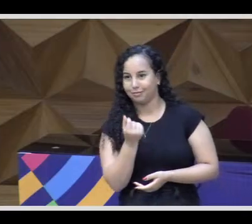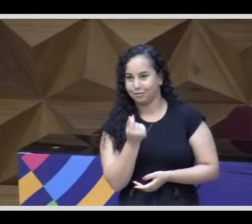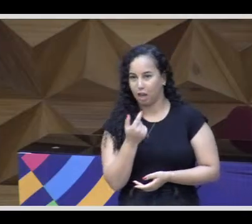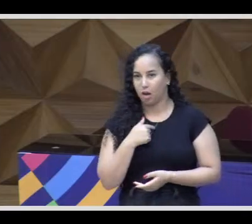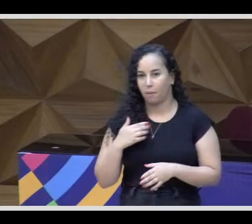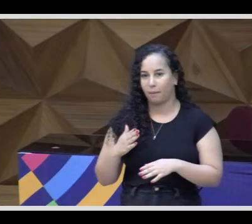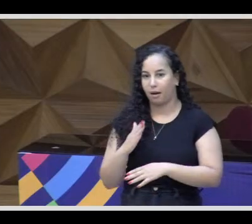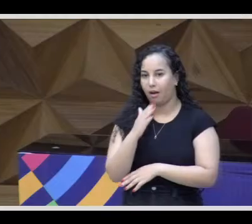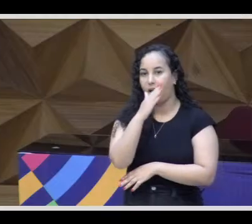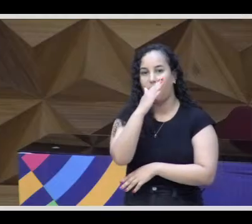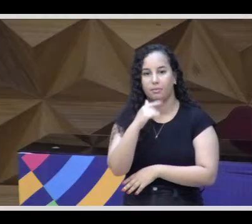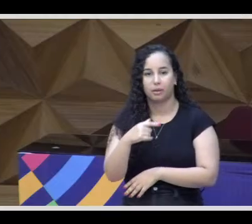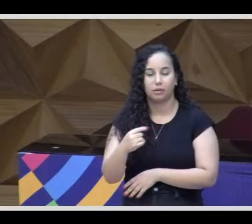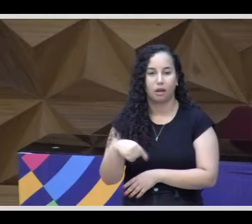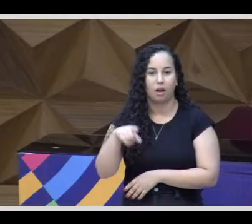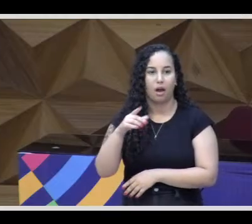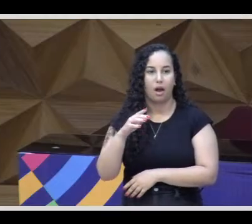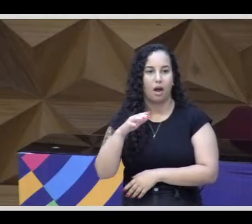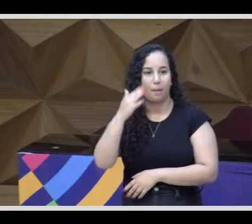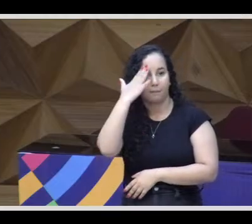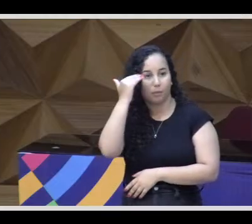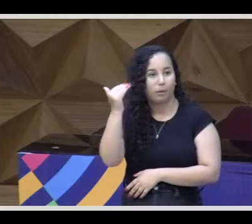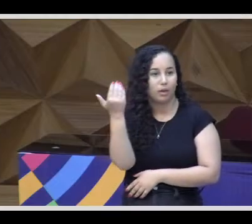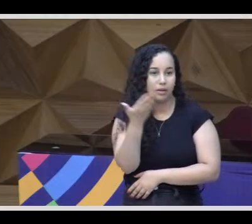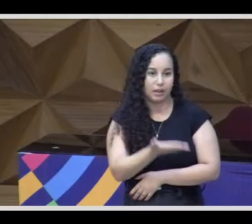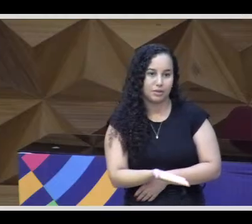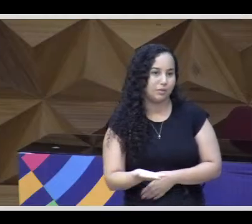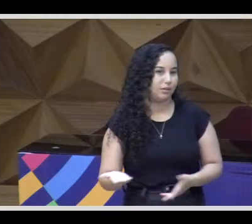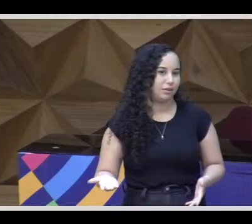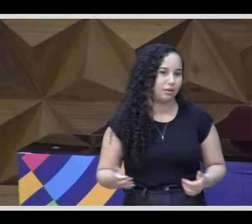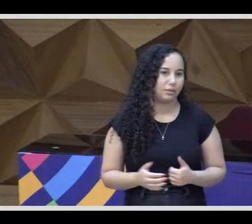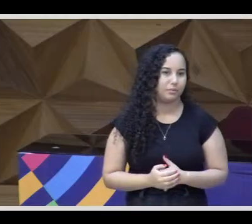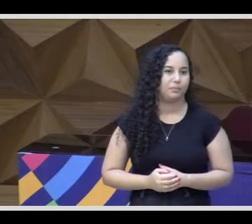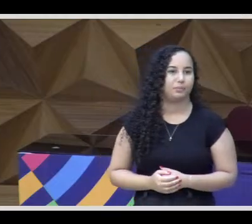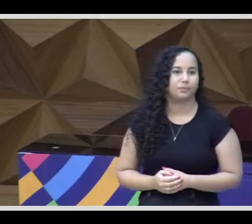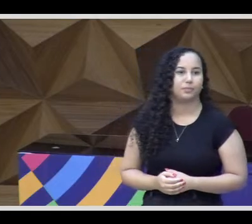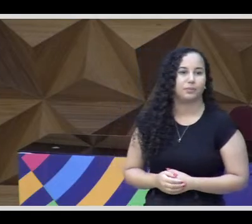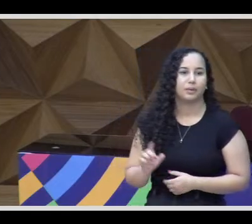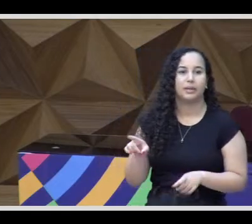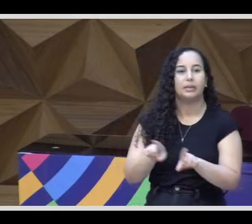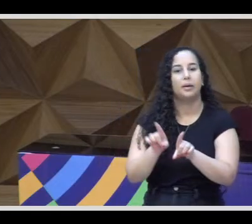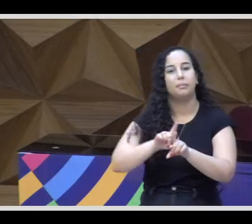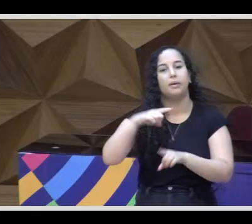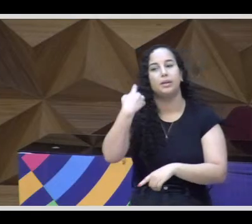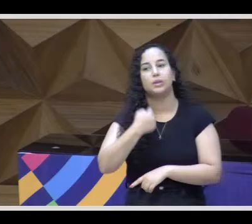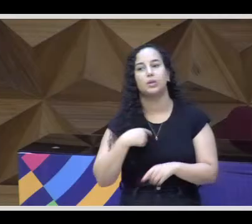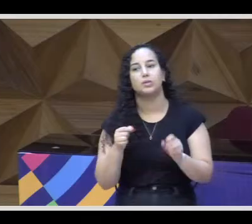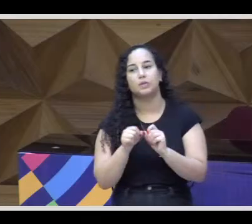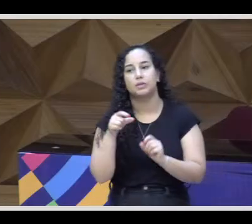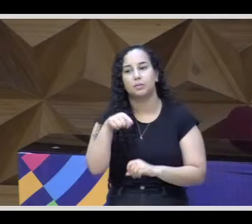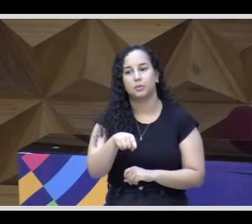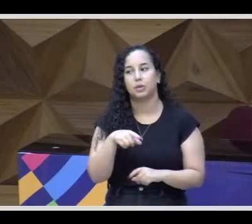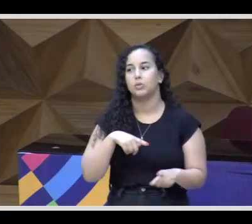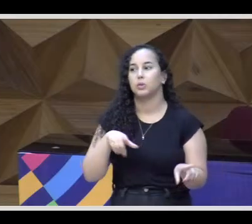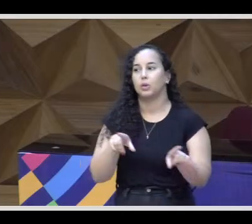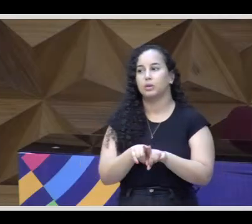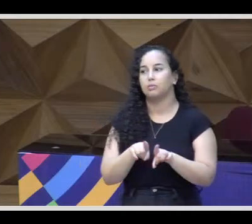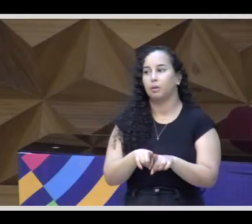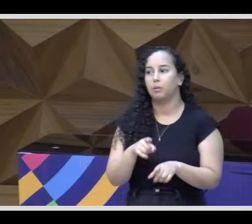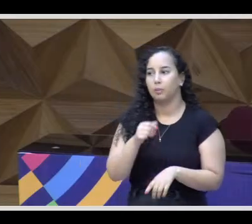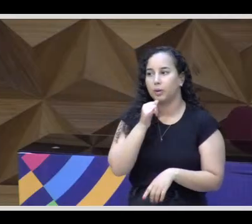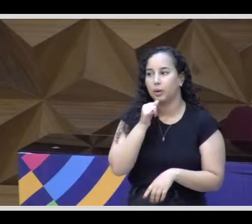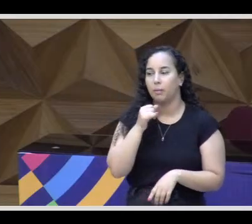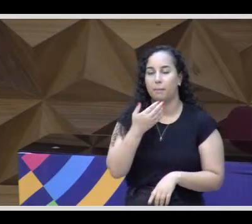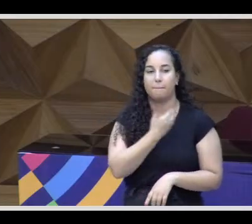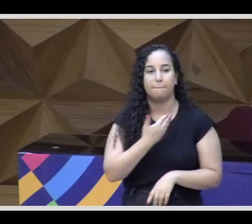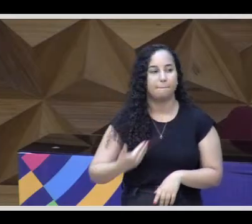popularity, which will give him more money in terms of branding. We also did that for banks. So banks